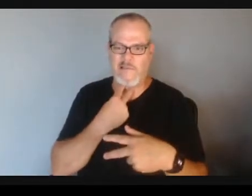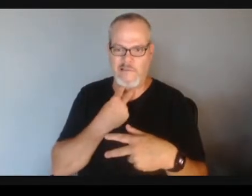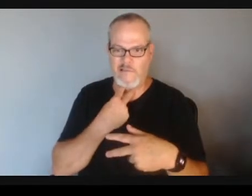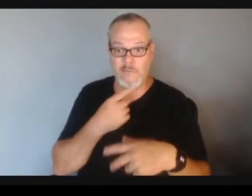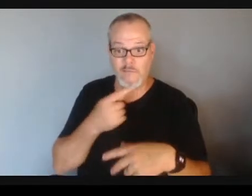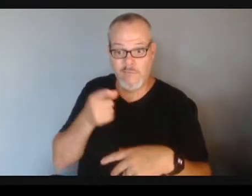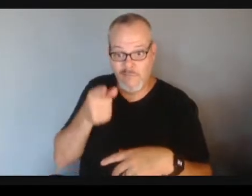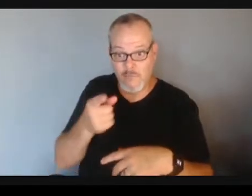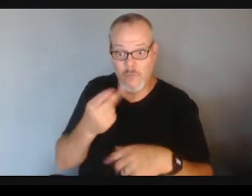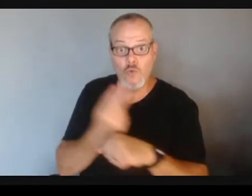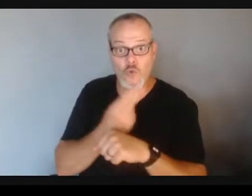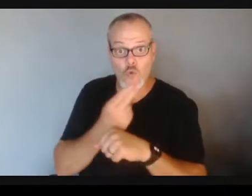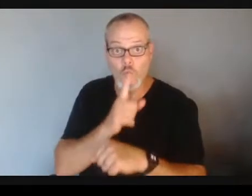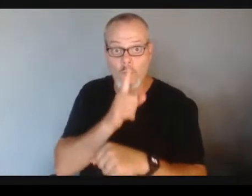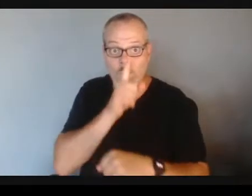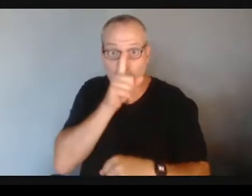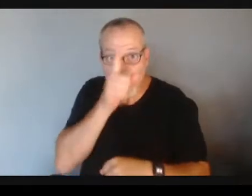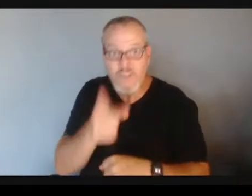taking real footage.